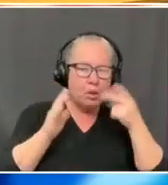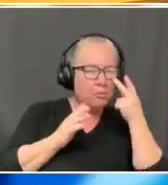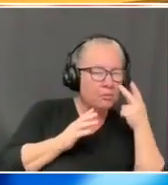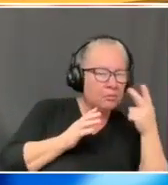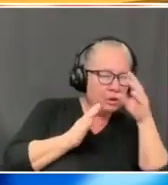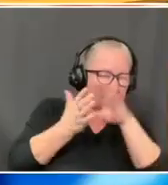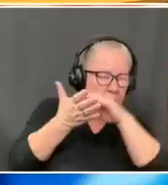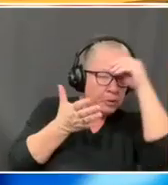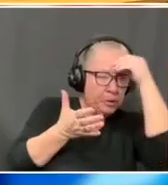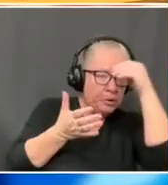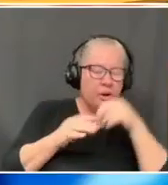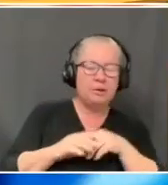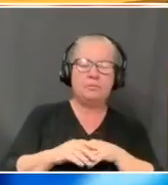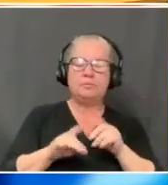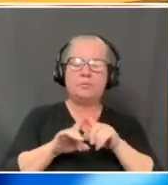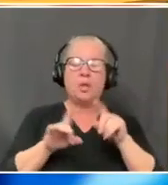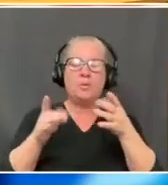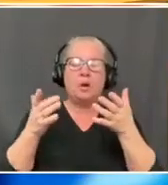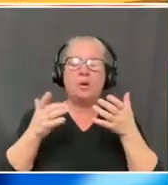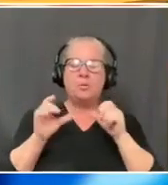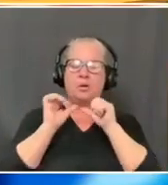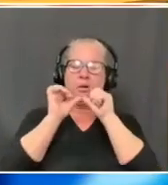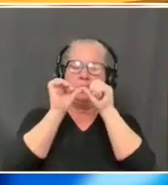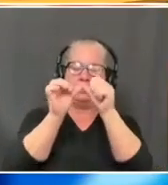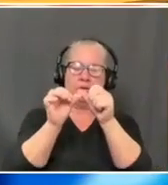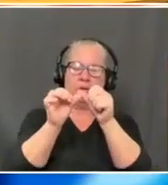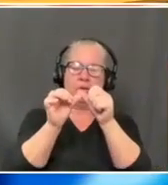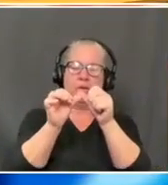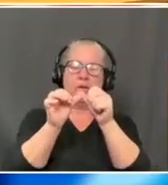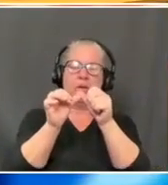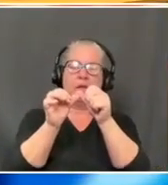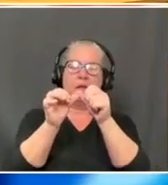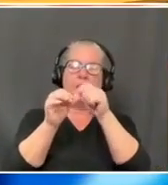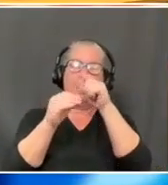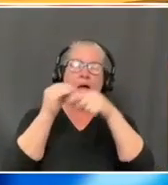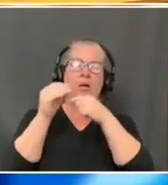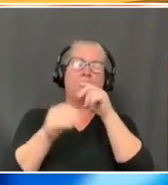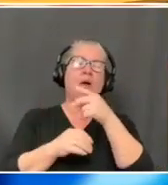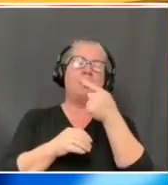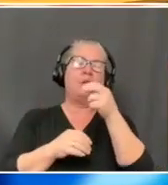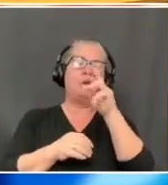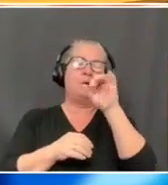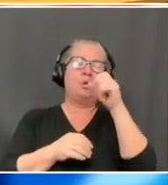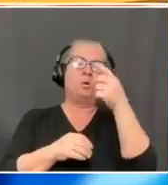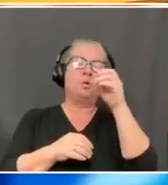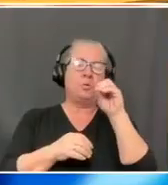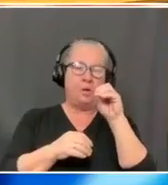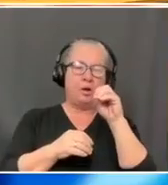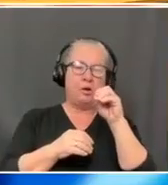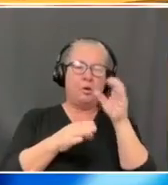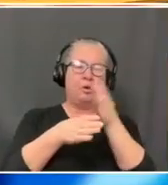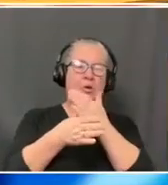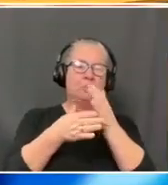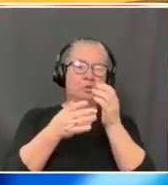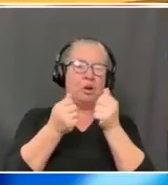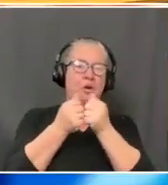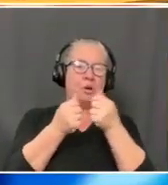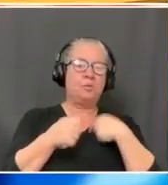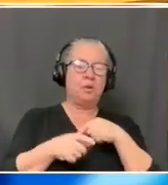of continue with what Carla Grego was sharing about the special ed and get a little more detail, and whoever can